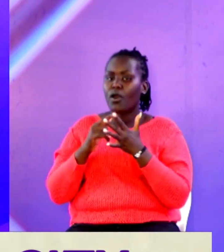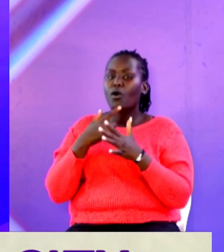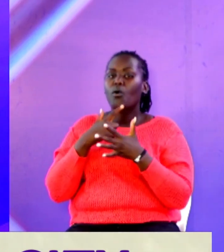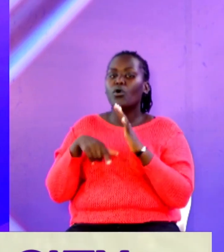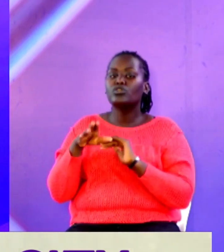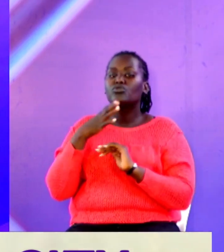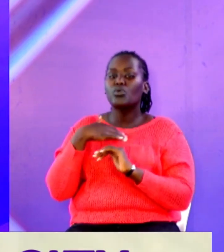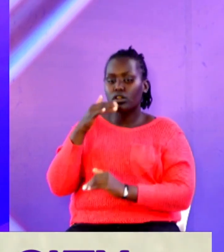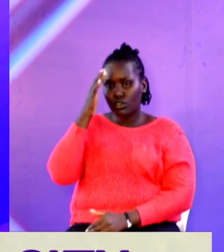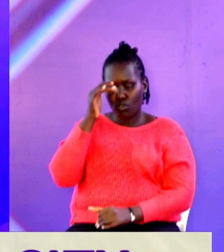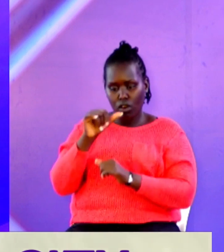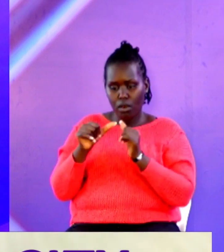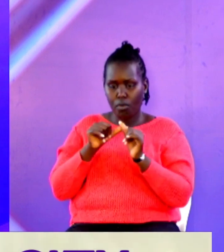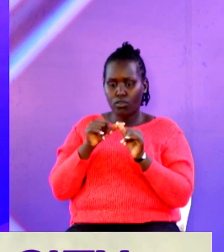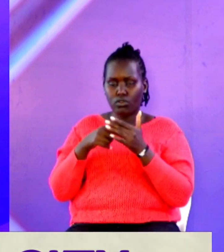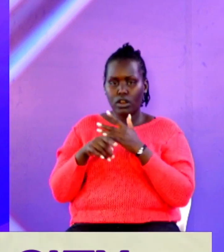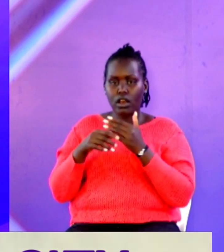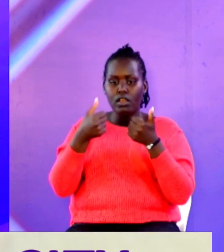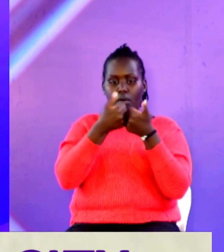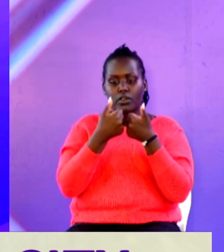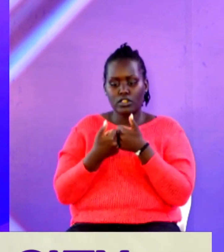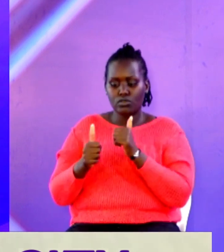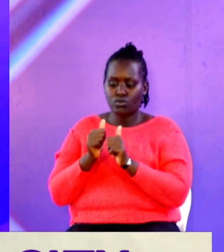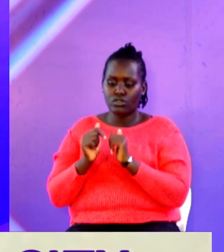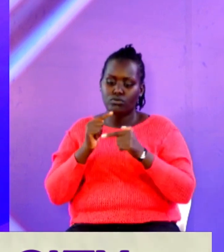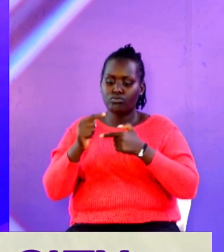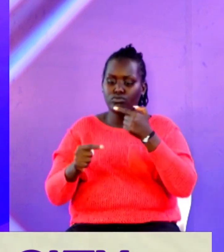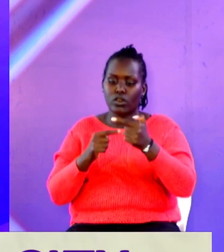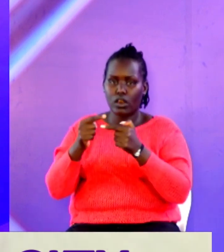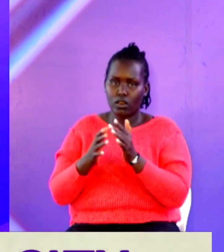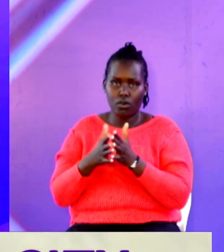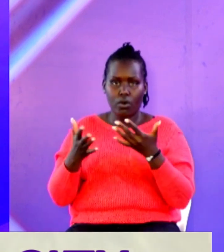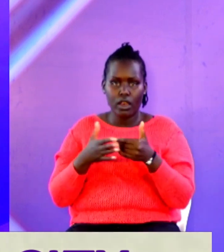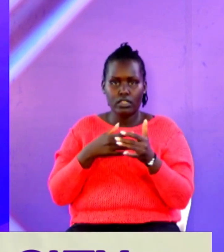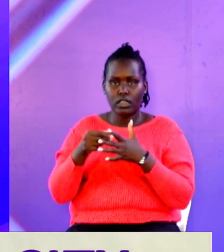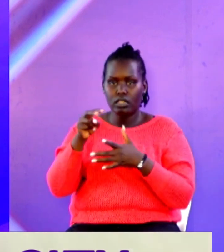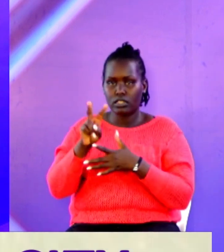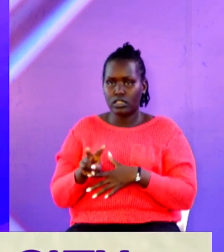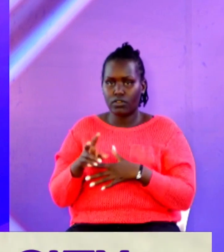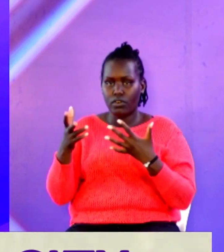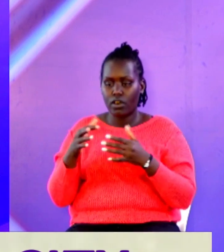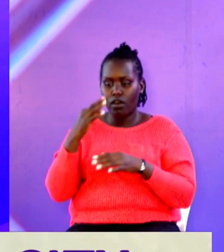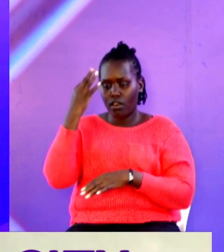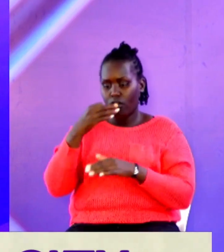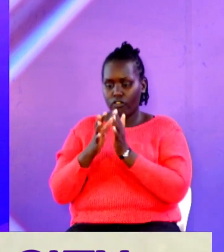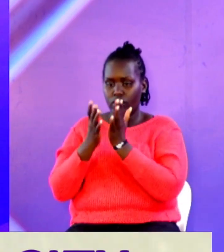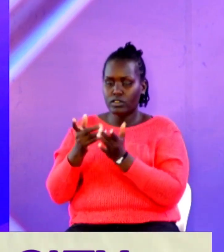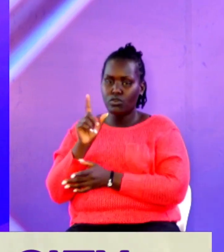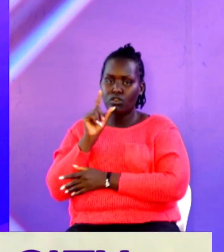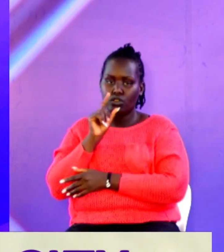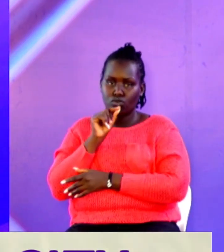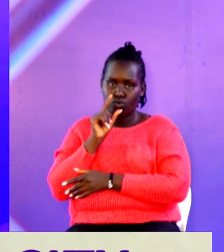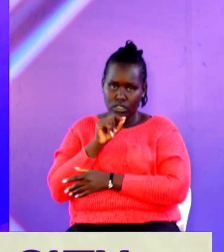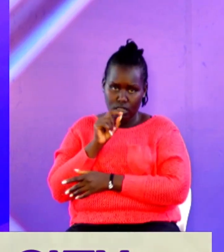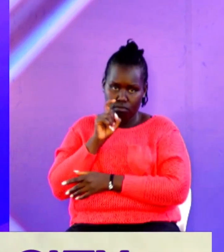to know about the games that are continuing? Our channels are Science TV, that is Facebook. Twitter, we have at